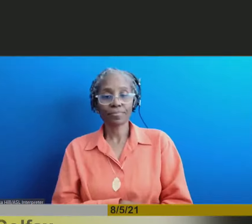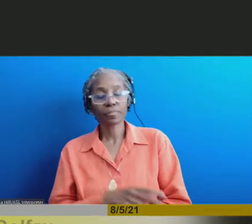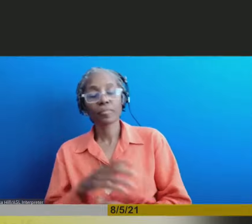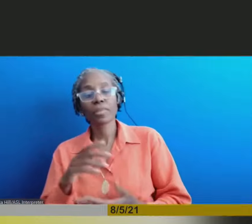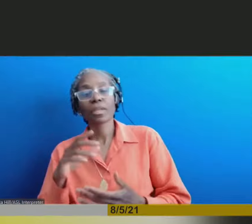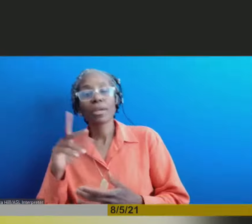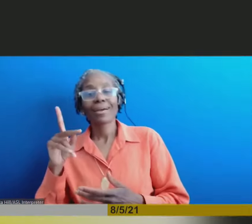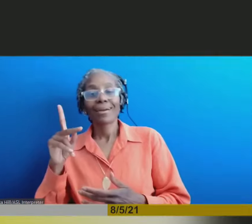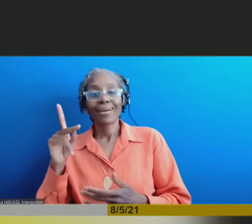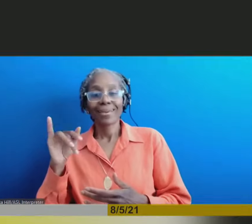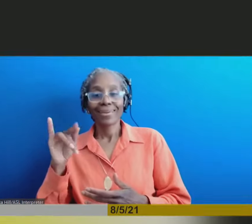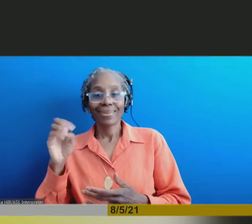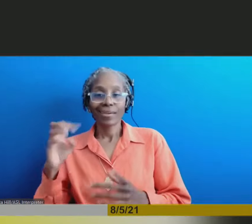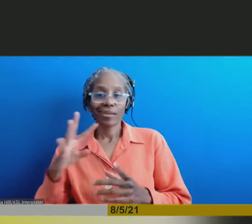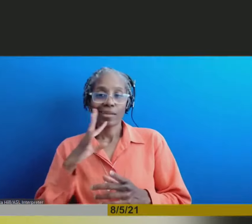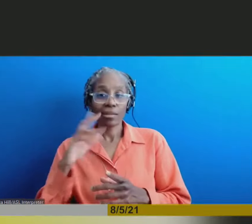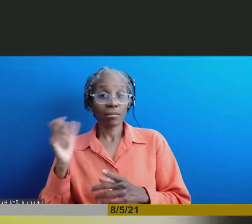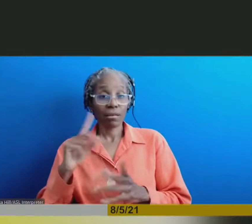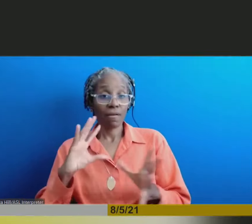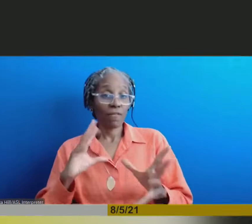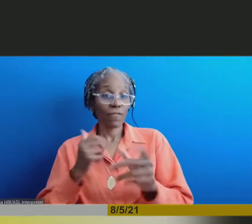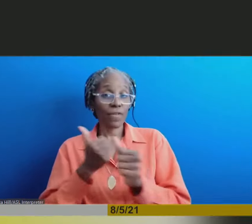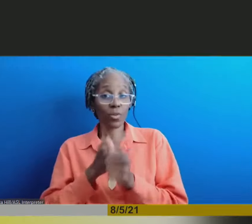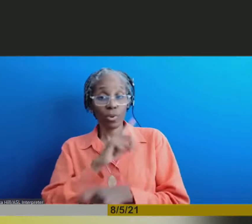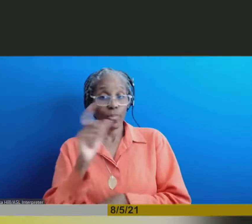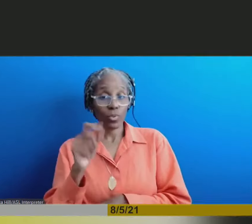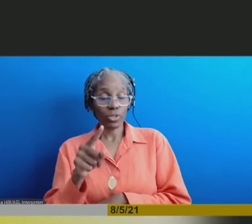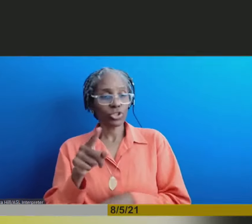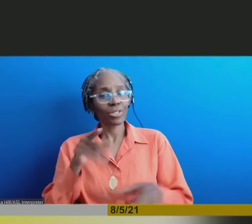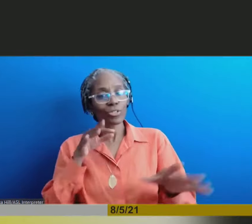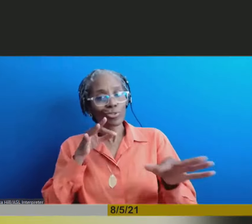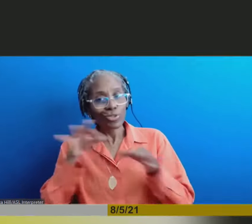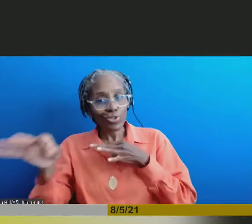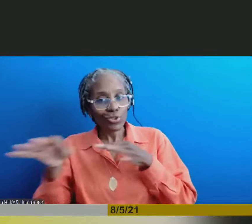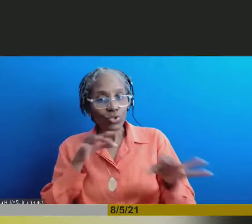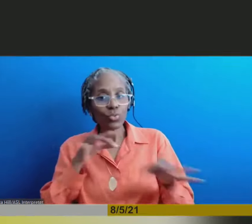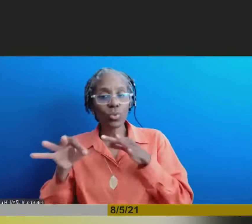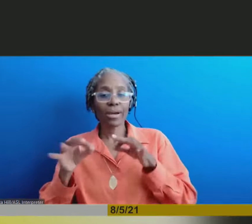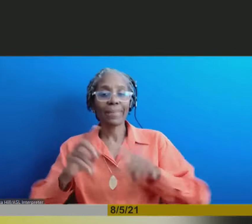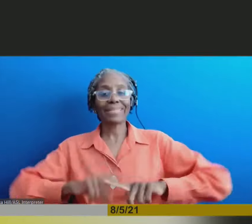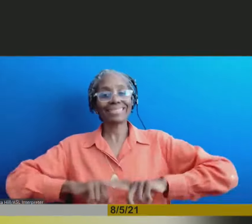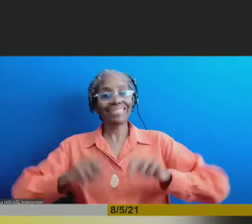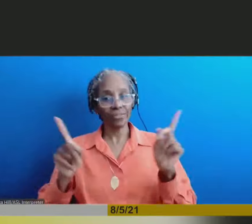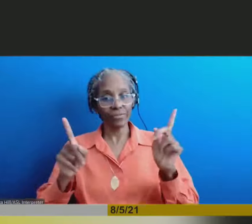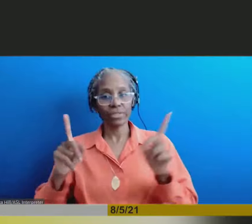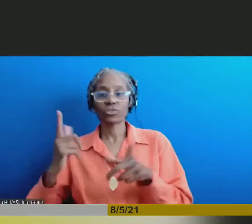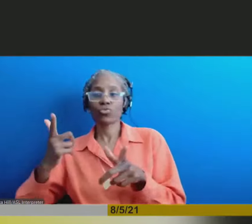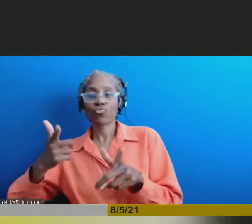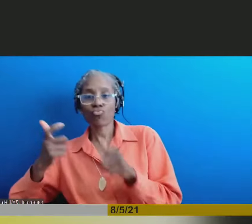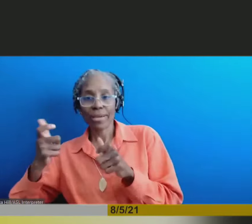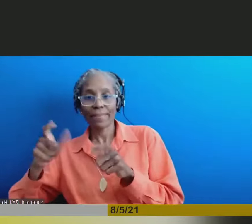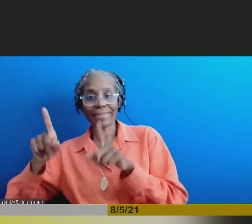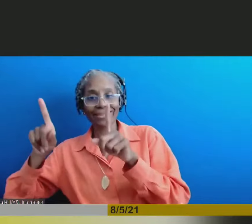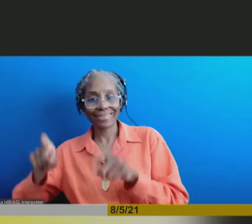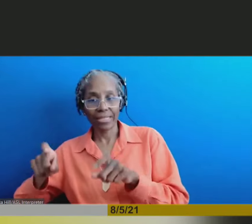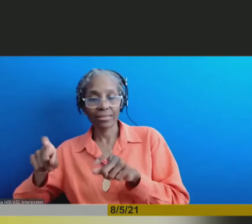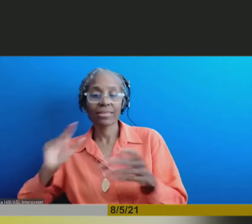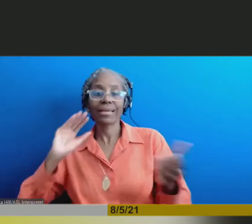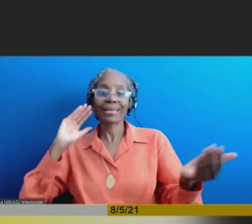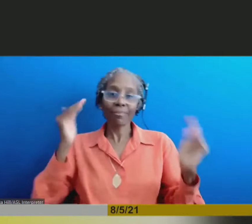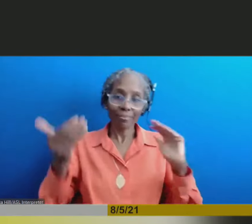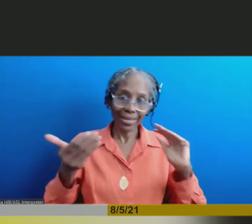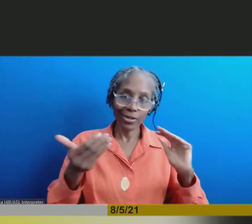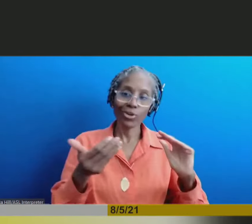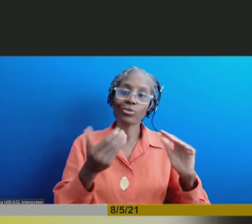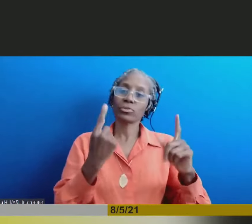follow-up question on that, if you can describe for the public quickly the difference between the rapid tests and what we have traditionally